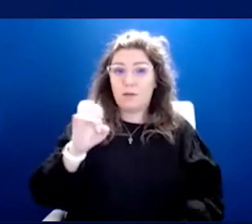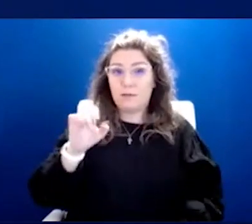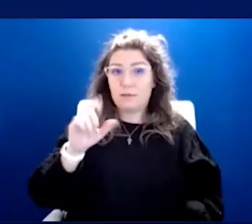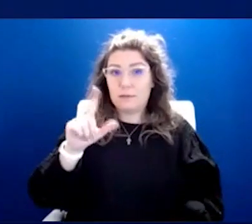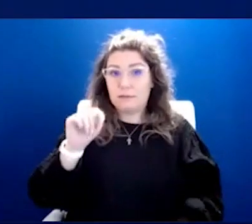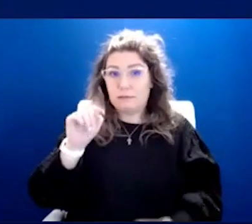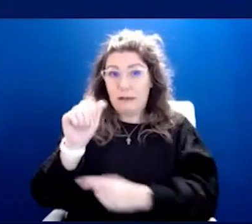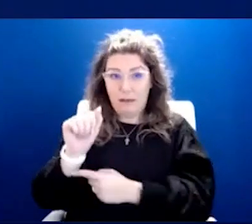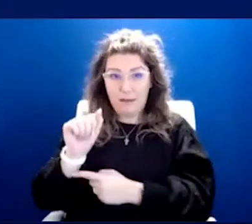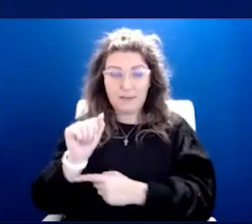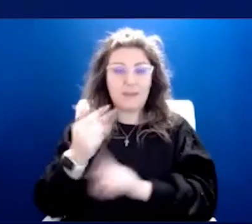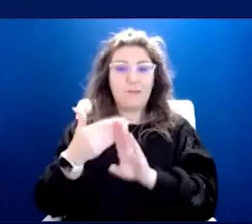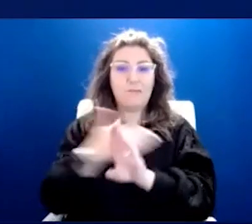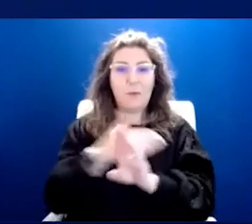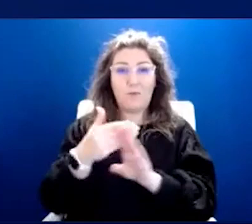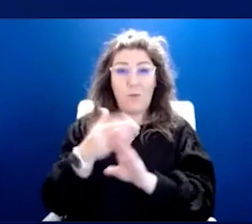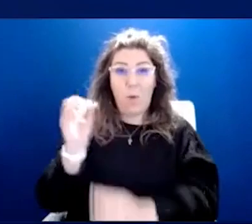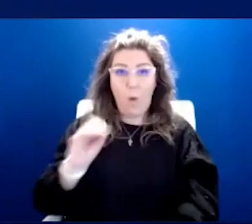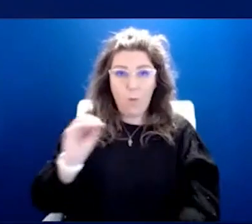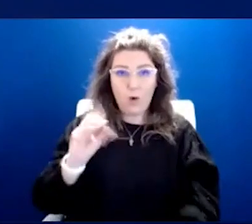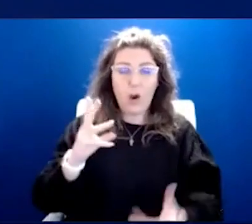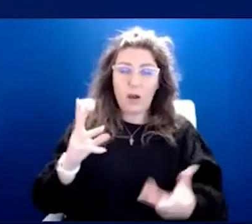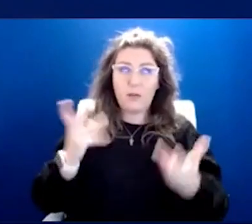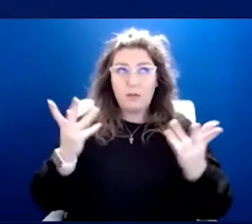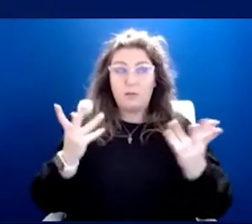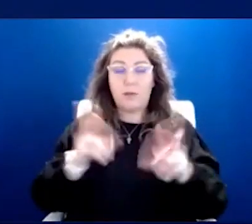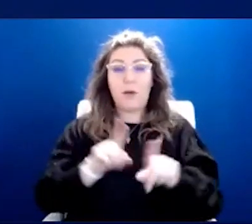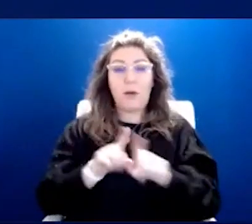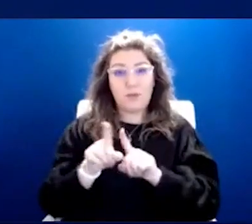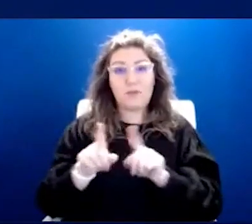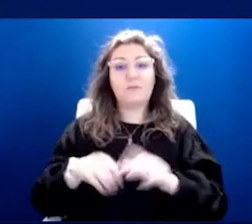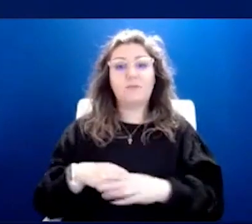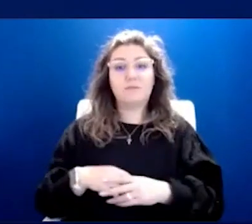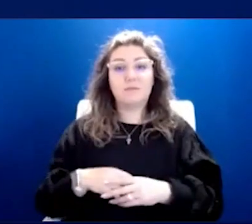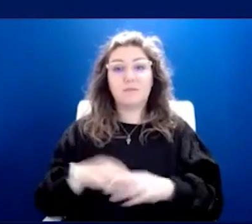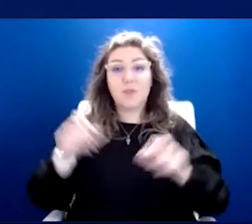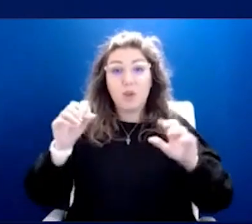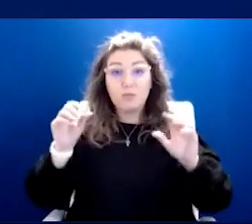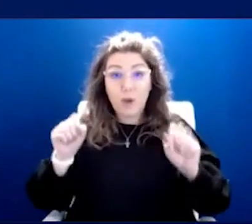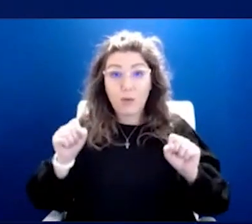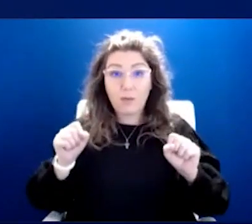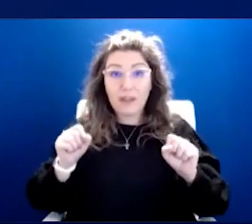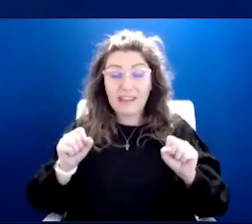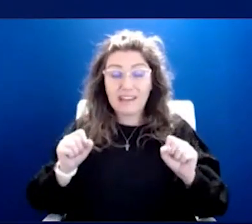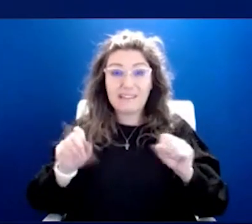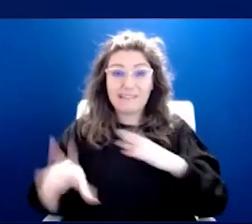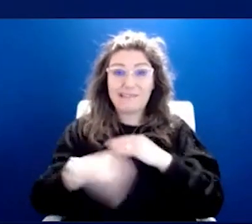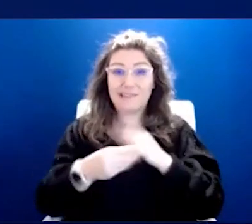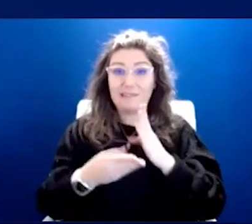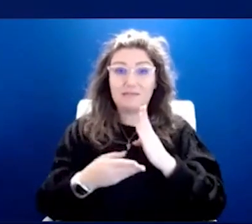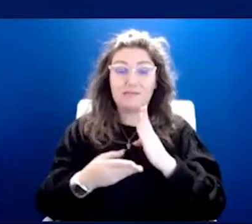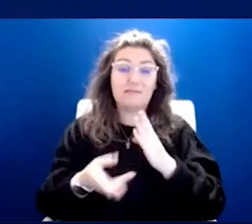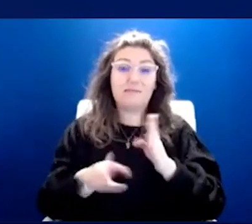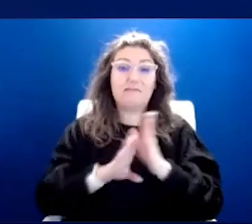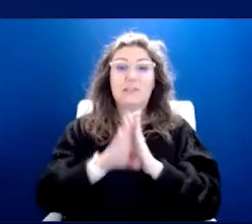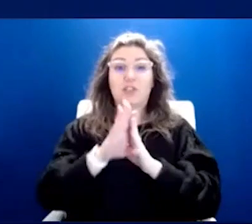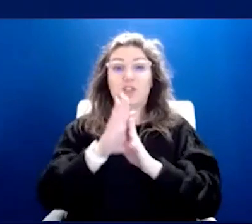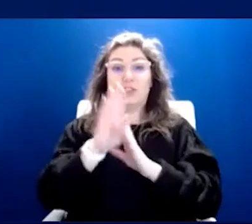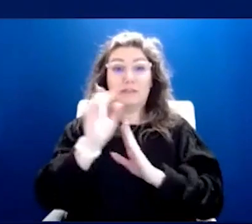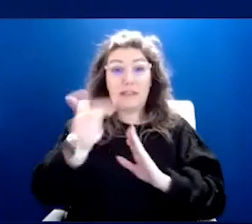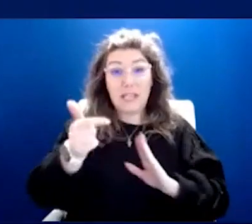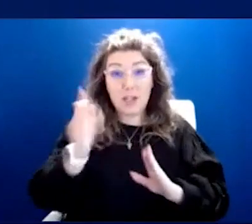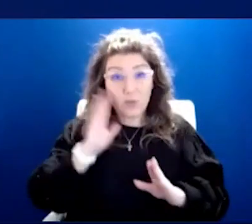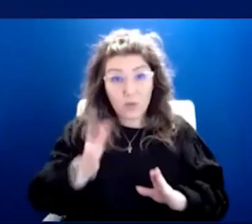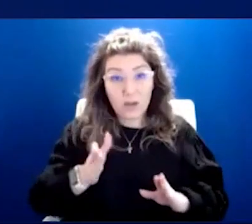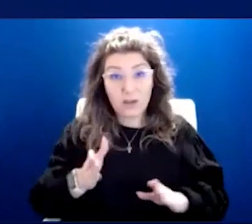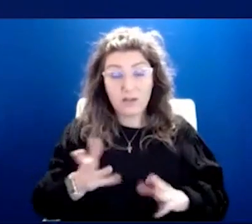learned more before this surge, before Omicron. We're probably going to have another surge, mm-hmm. right, down the line. So I think, and the